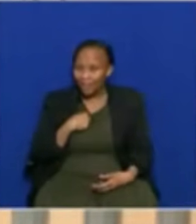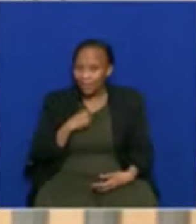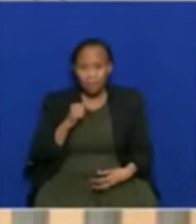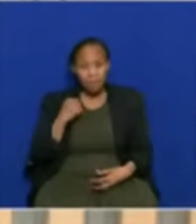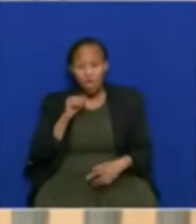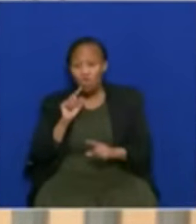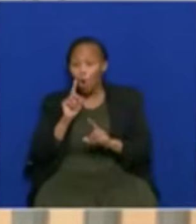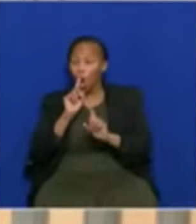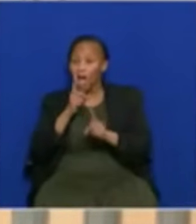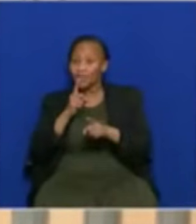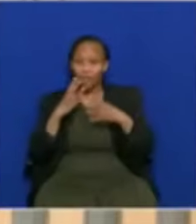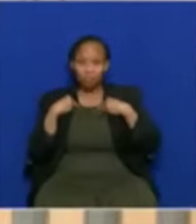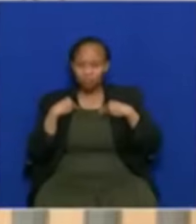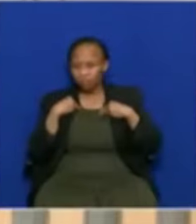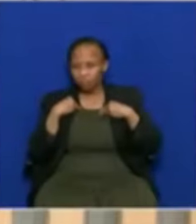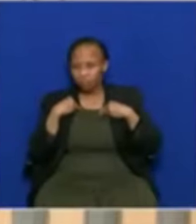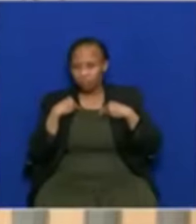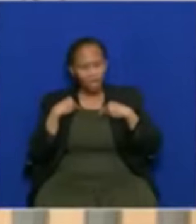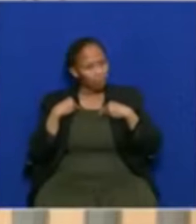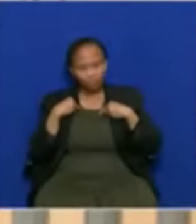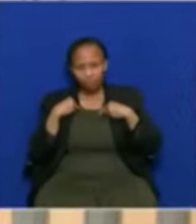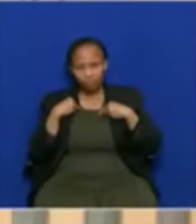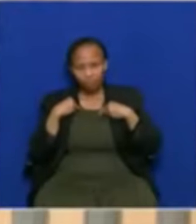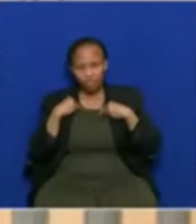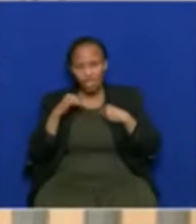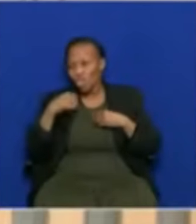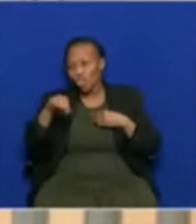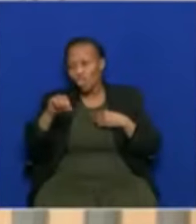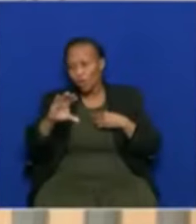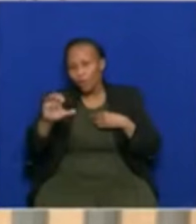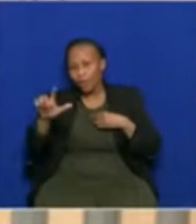don't. No, Colonel.